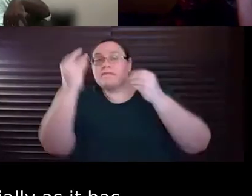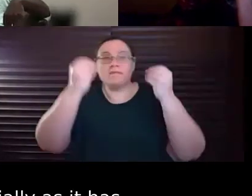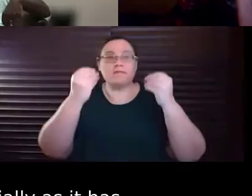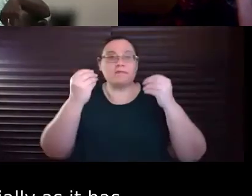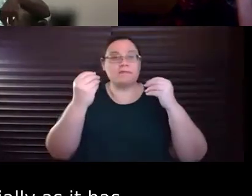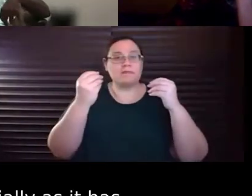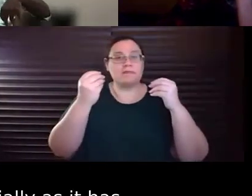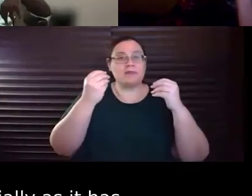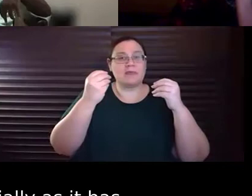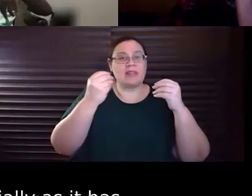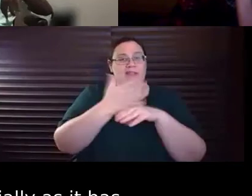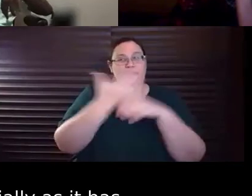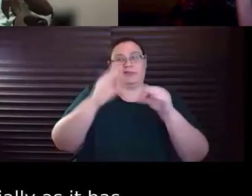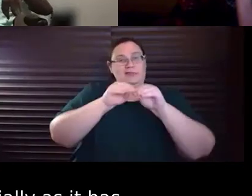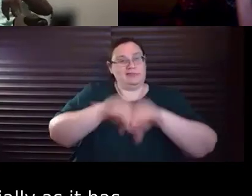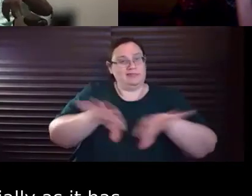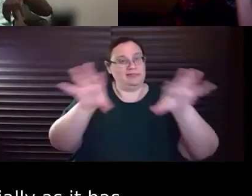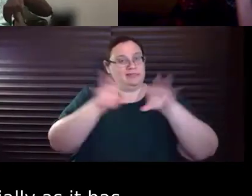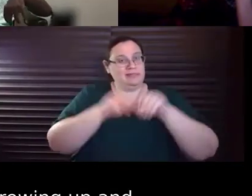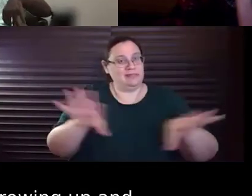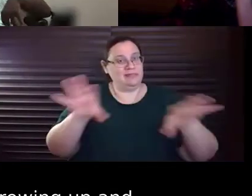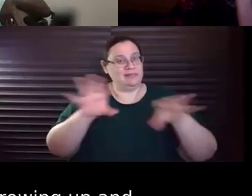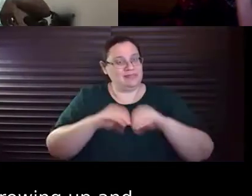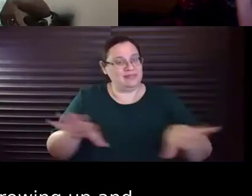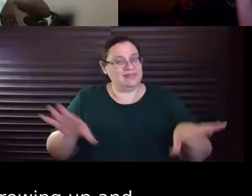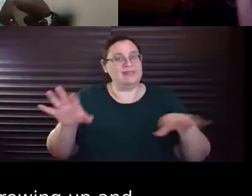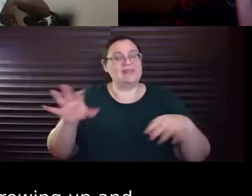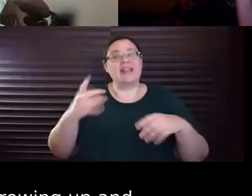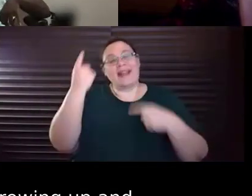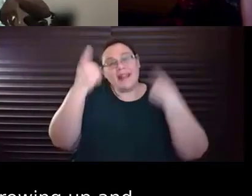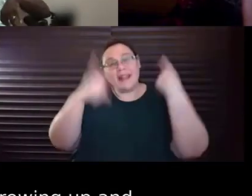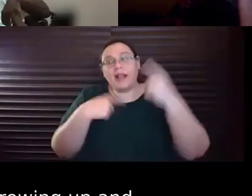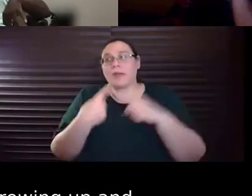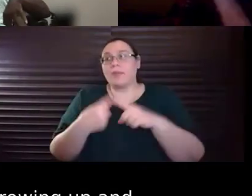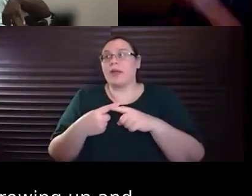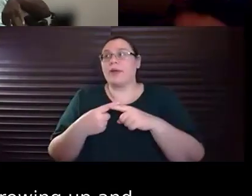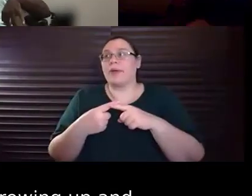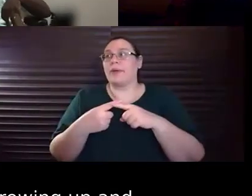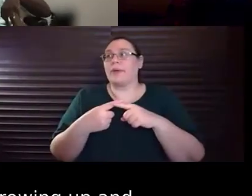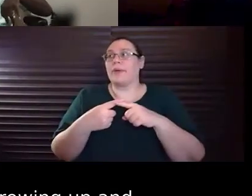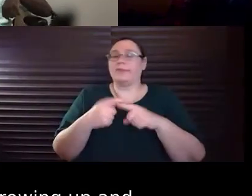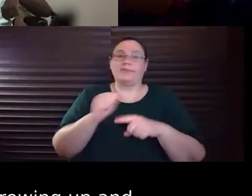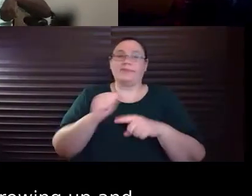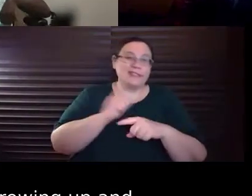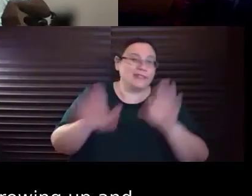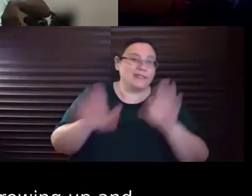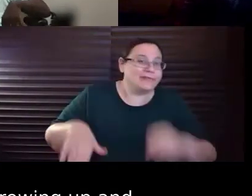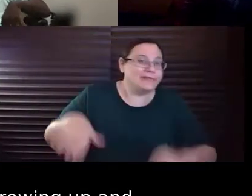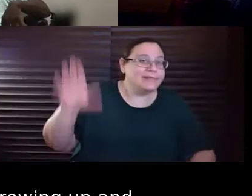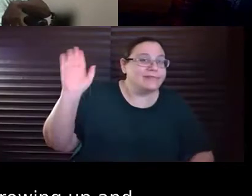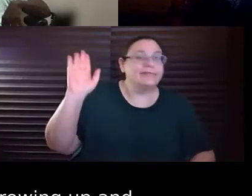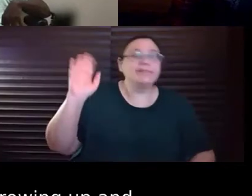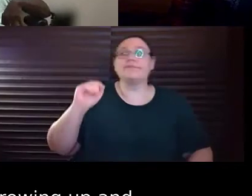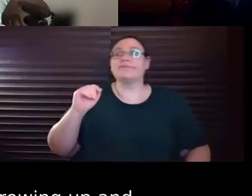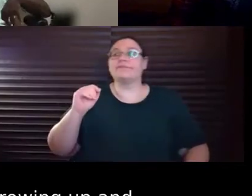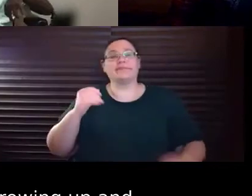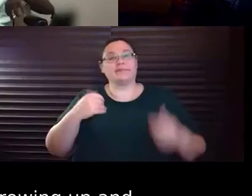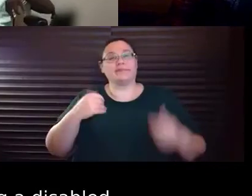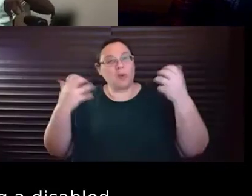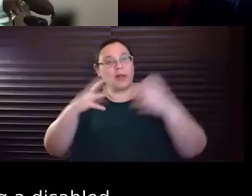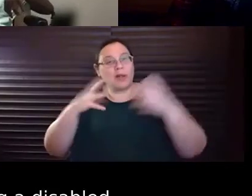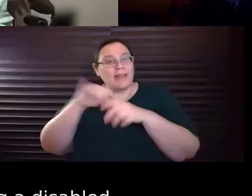out, especially as I think about myself growing up and wanting to be in this